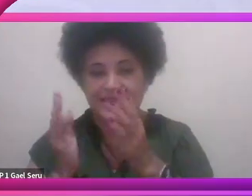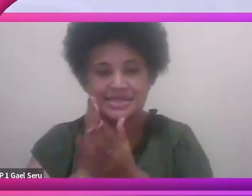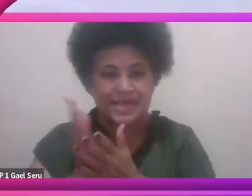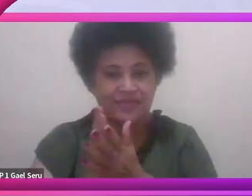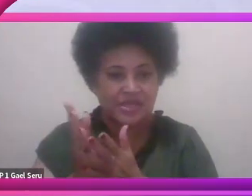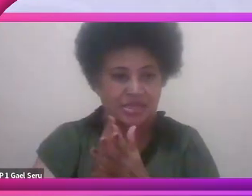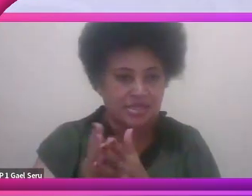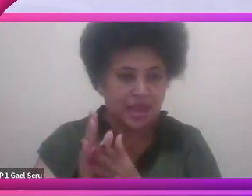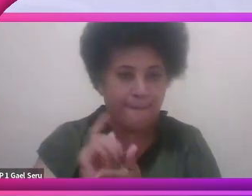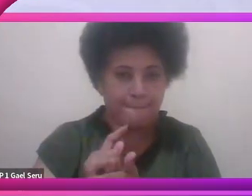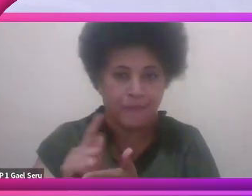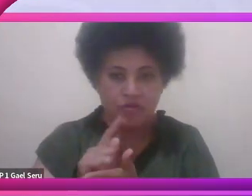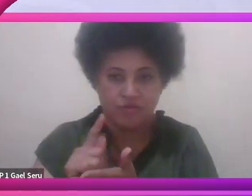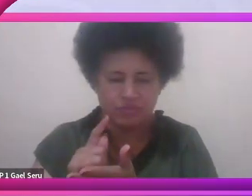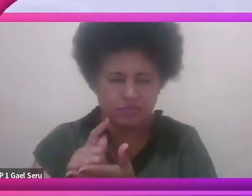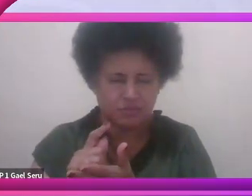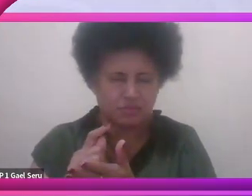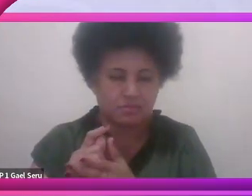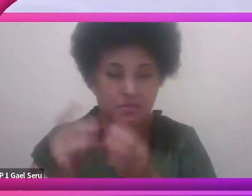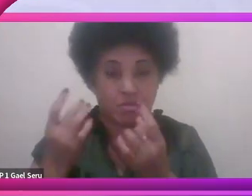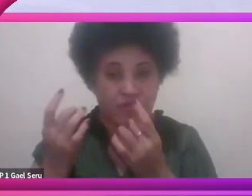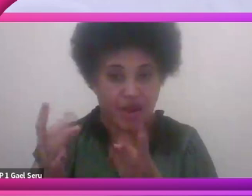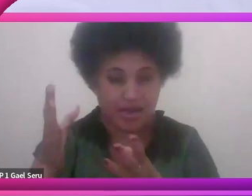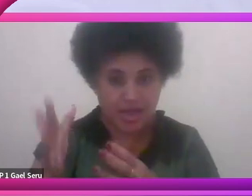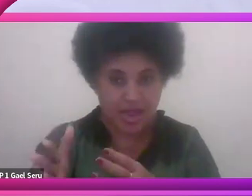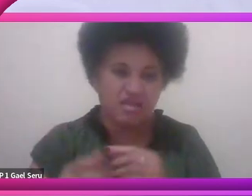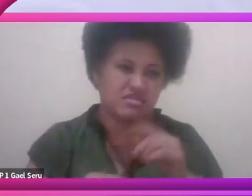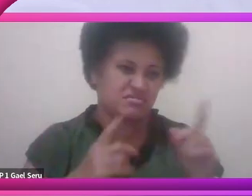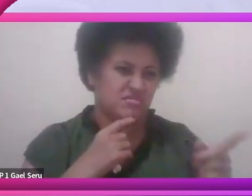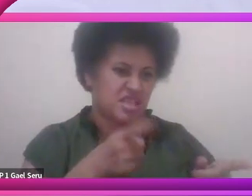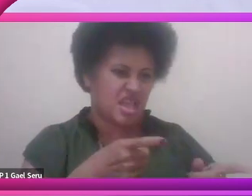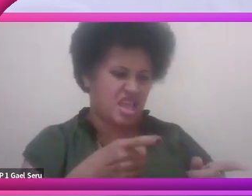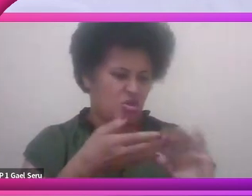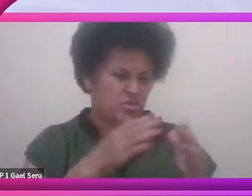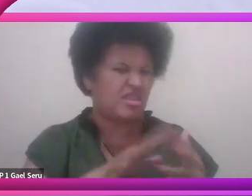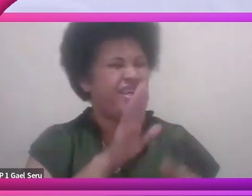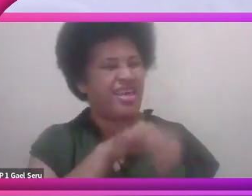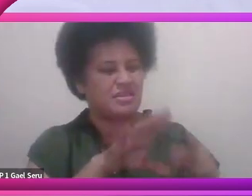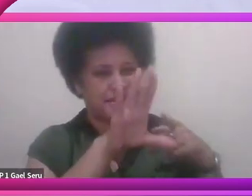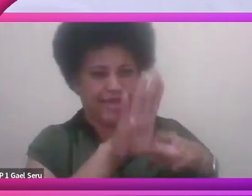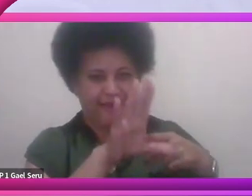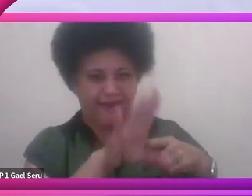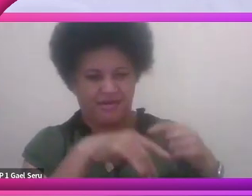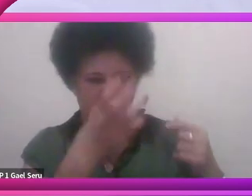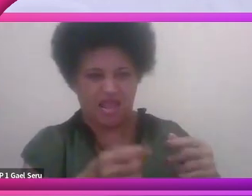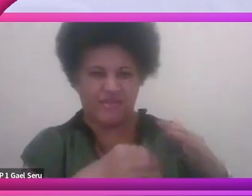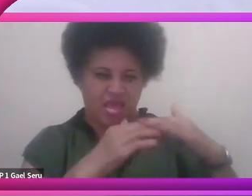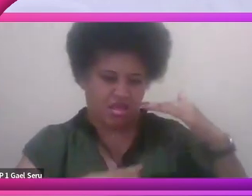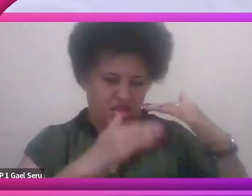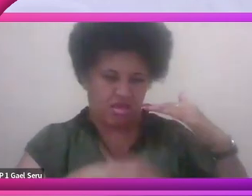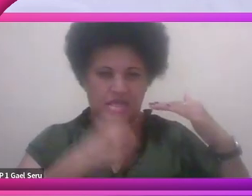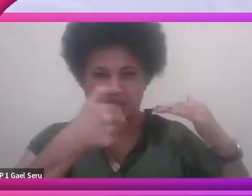From the community, the cultural religion, they say she's too young to have family planning. Or below 16,